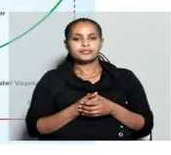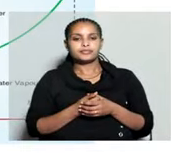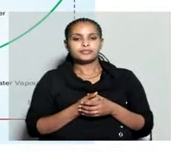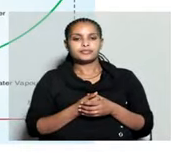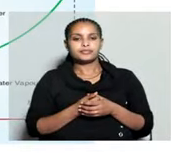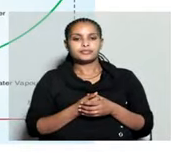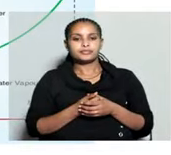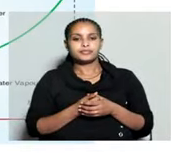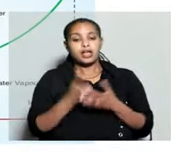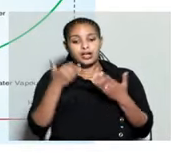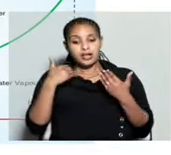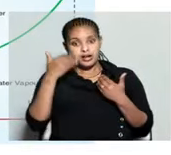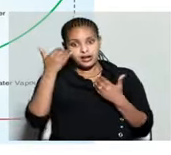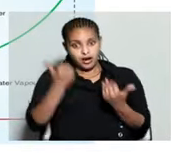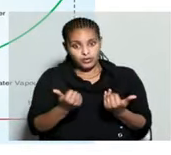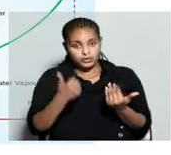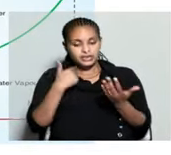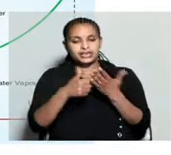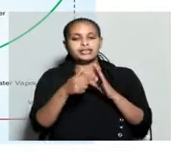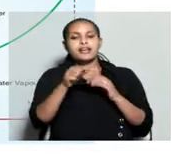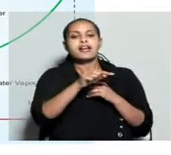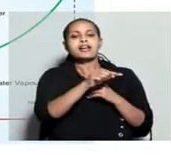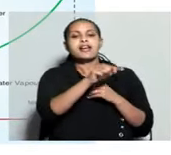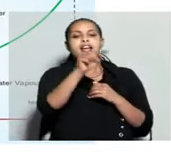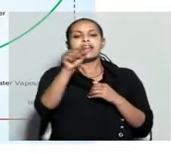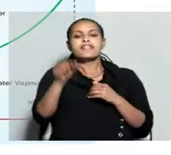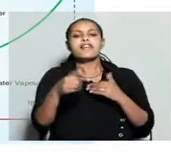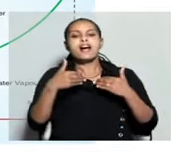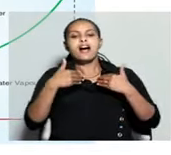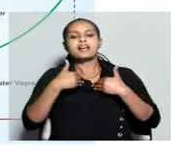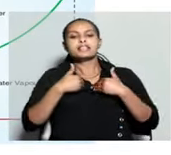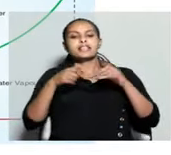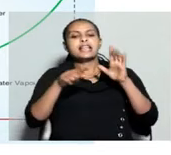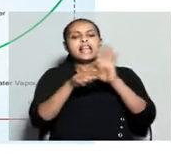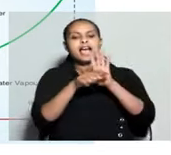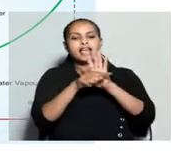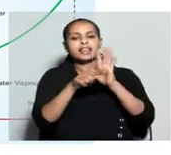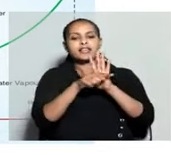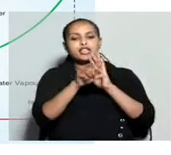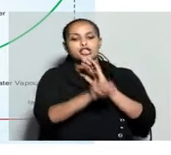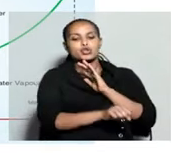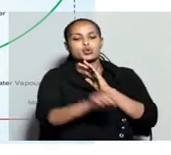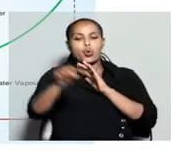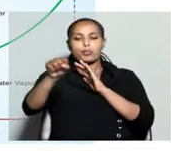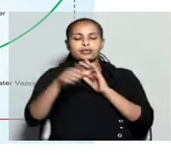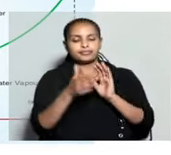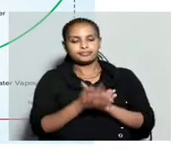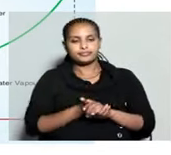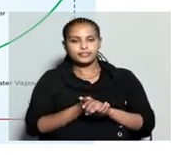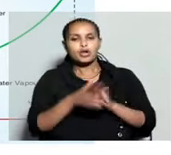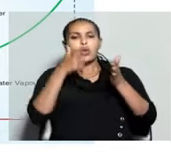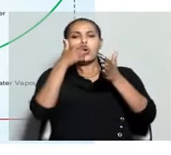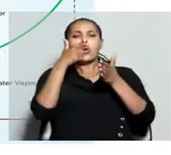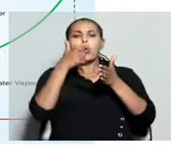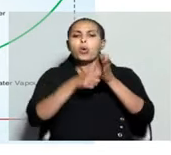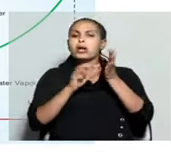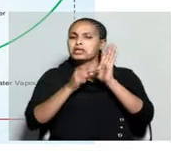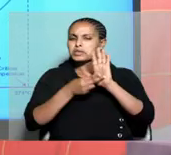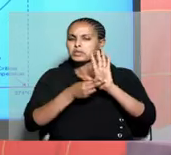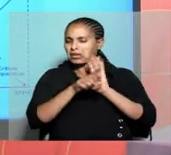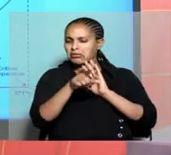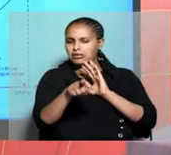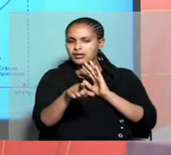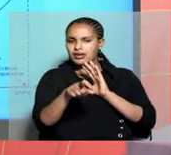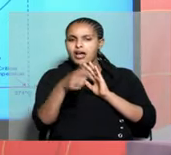curve. Now this curve has negative slope. What does this